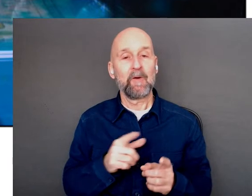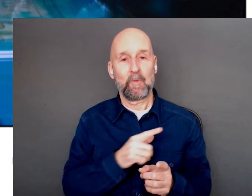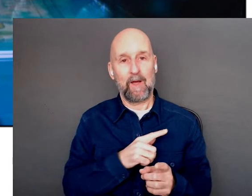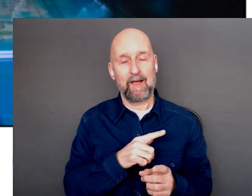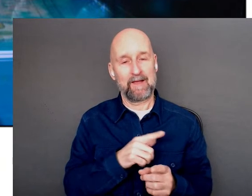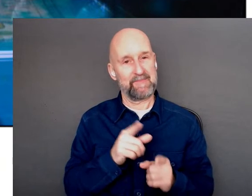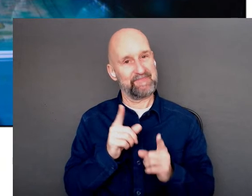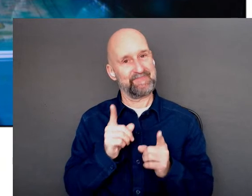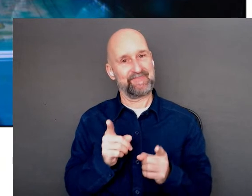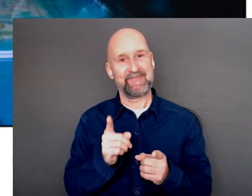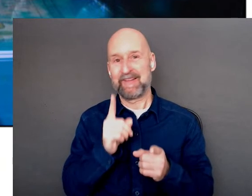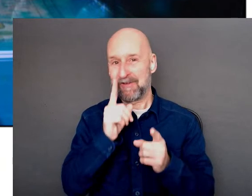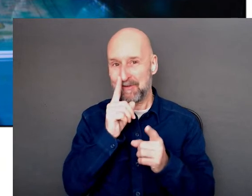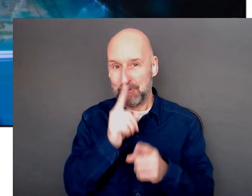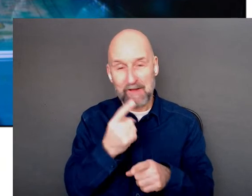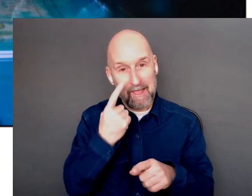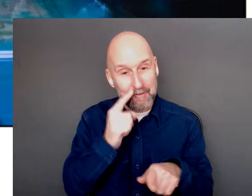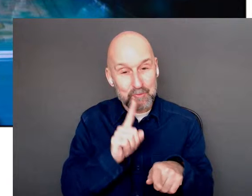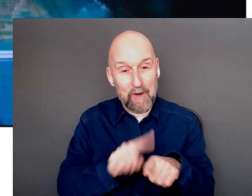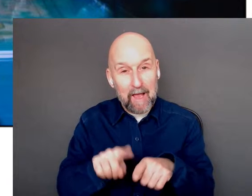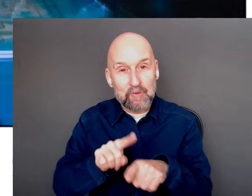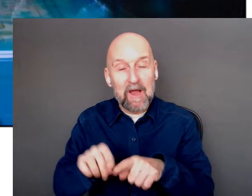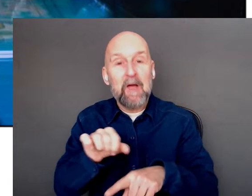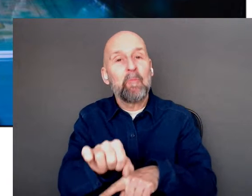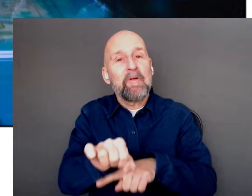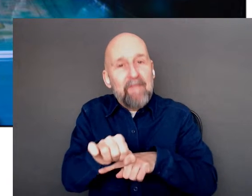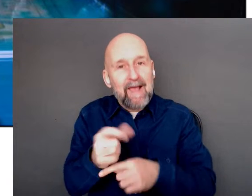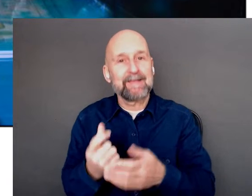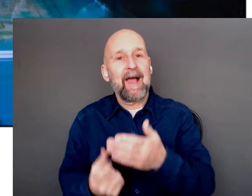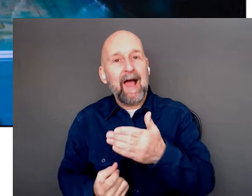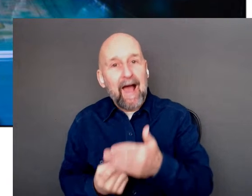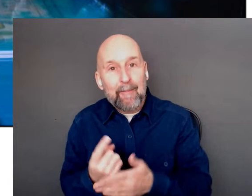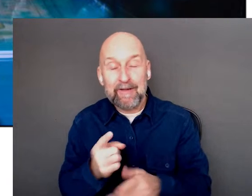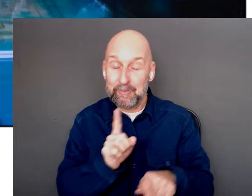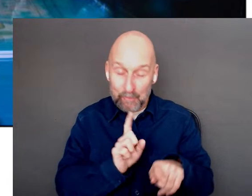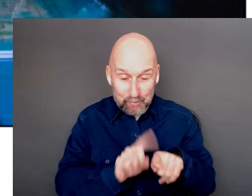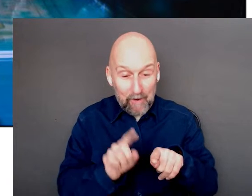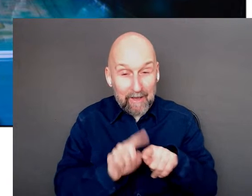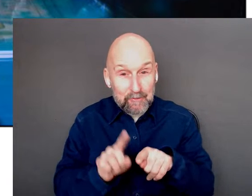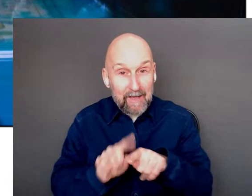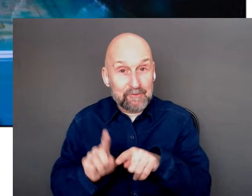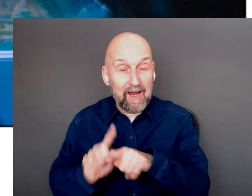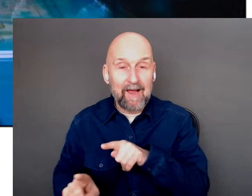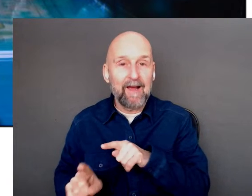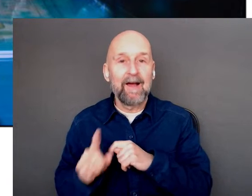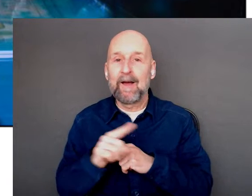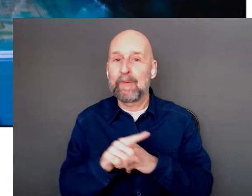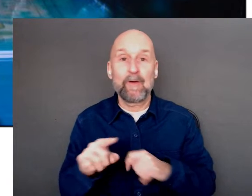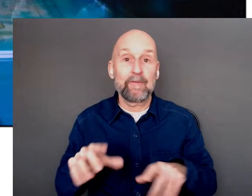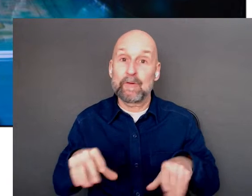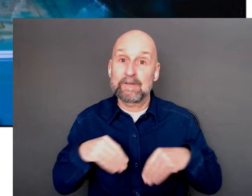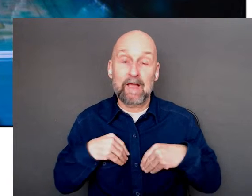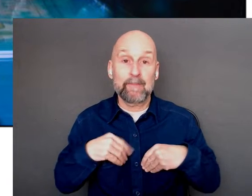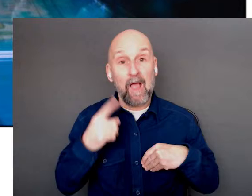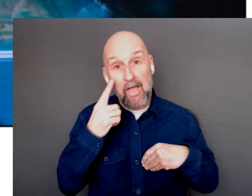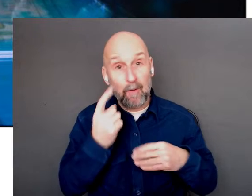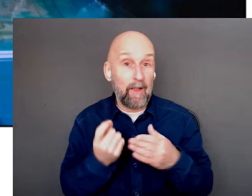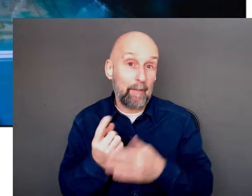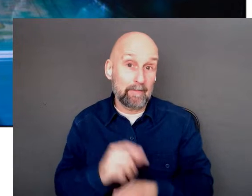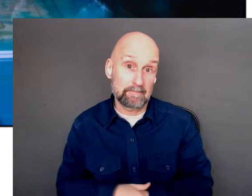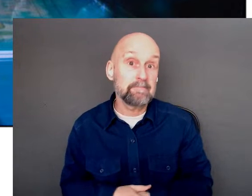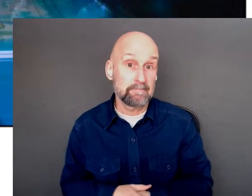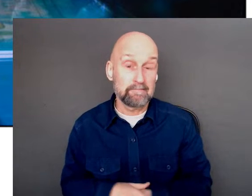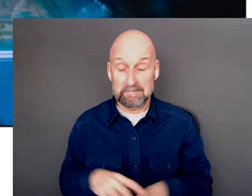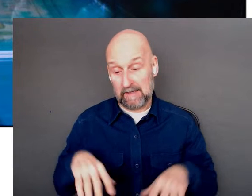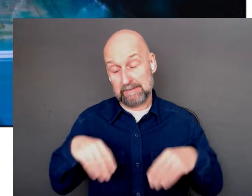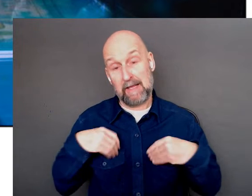can try to prevent those moments all you want, but you need to more accept it that it's going to be present, and just trying to find